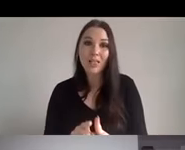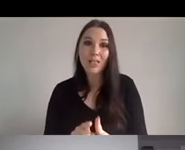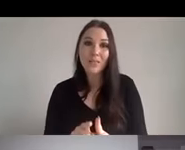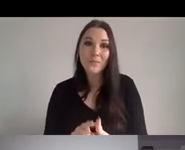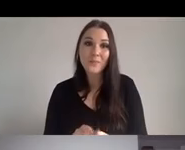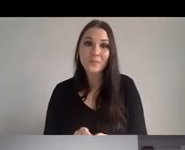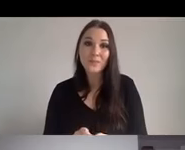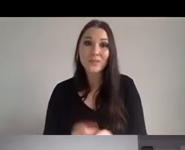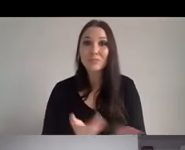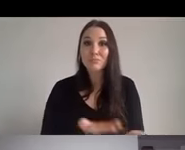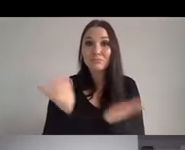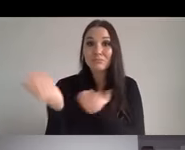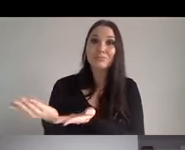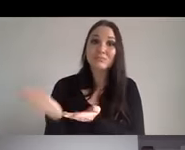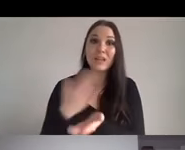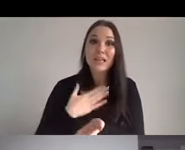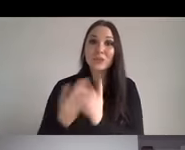there and let the others take over.